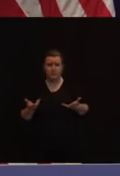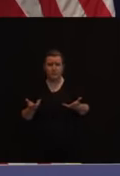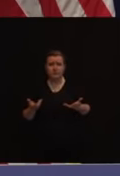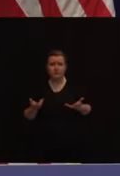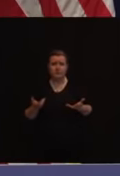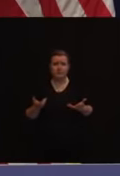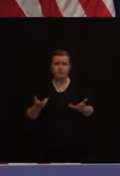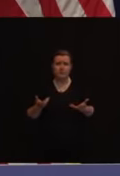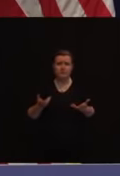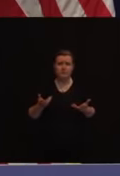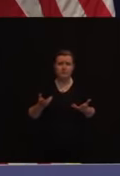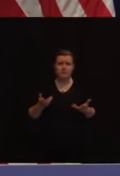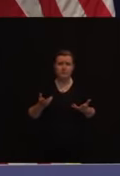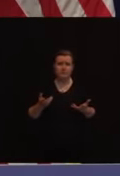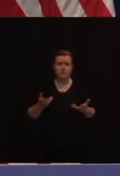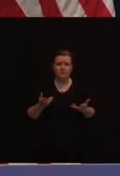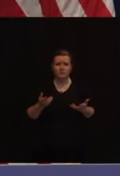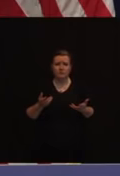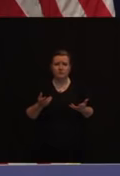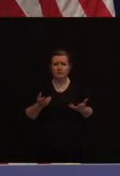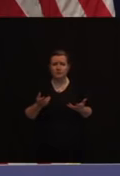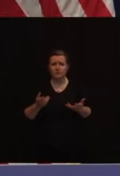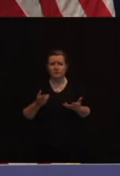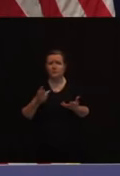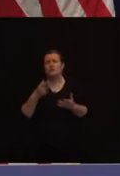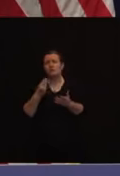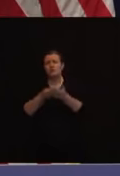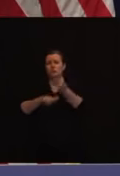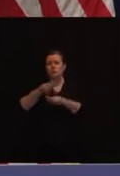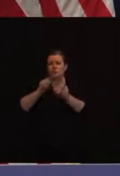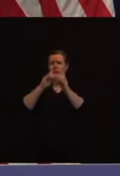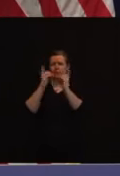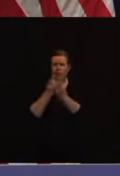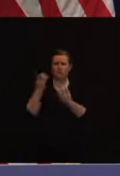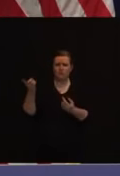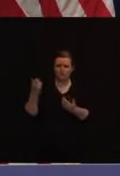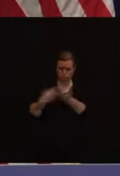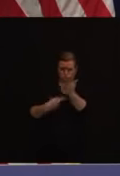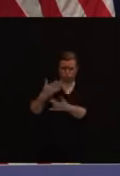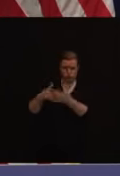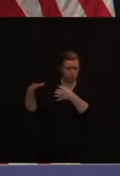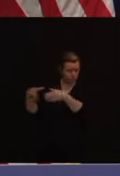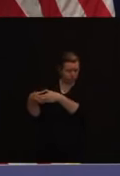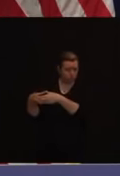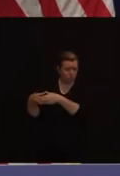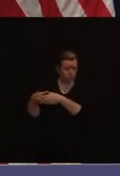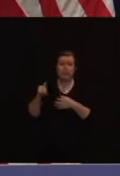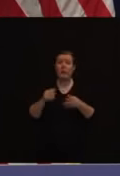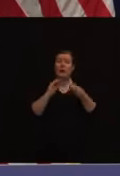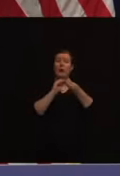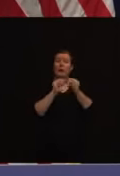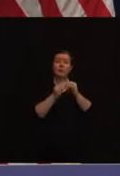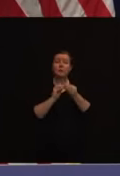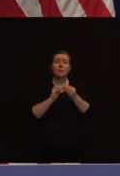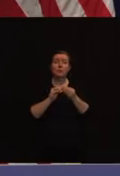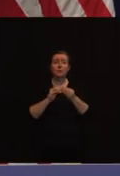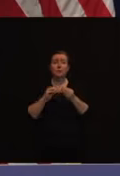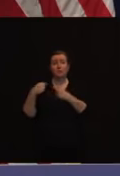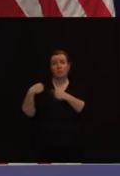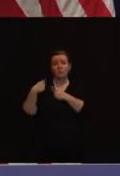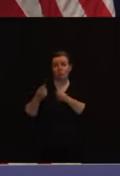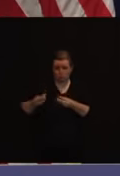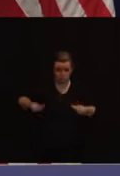clearly, as well as the squad where Treasury is represented at the Rock. It's a combination of expenses as